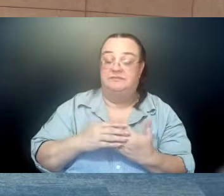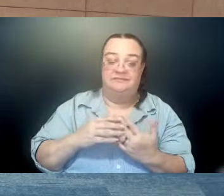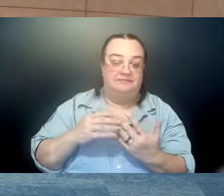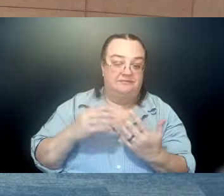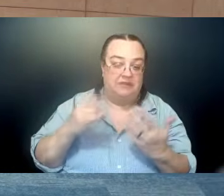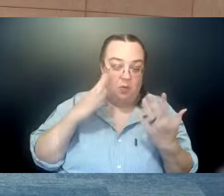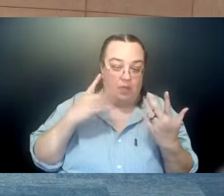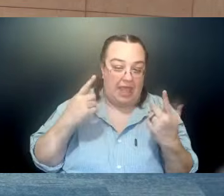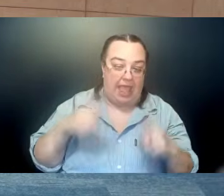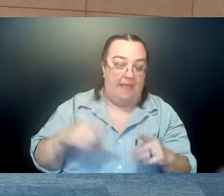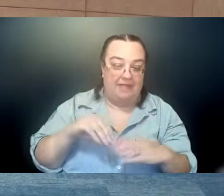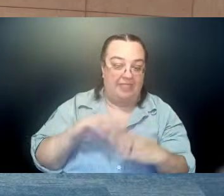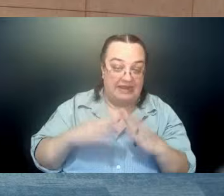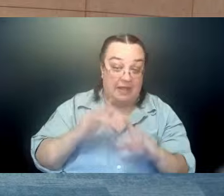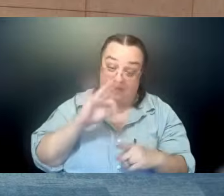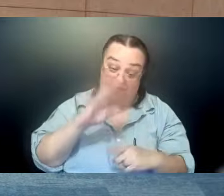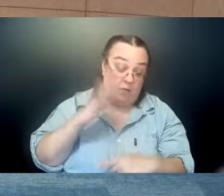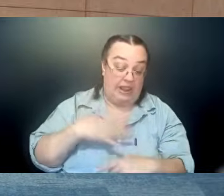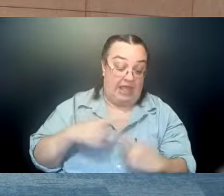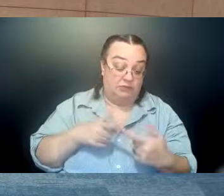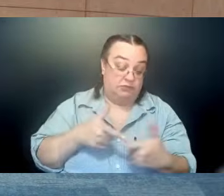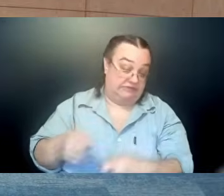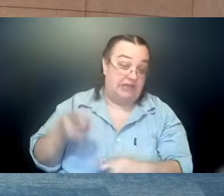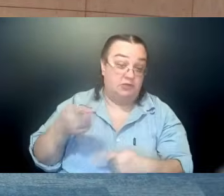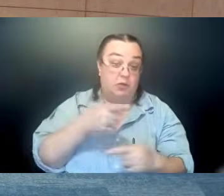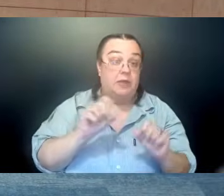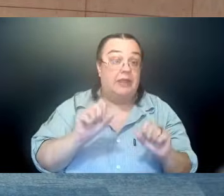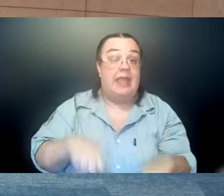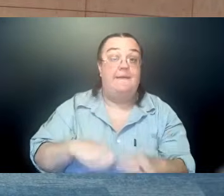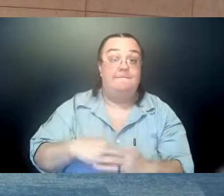if you'd like to text her, you can. Follow up.